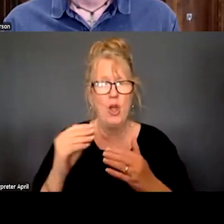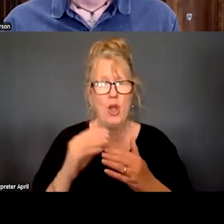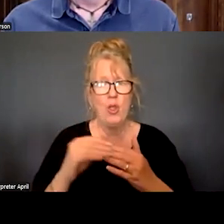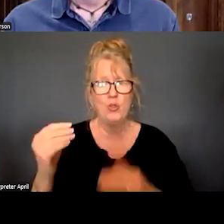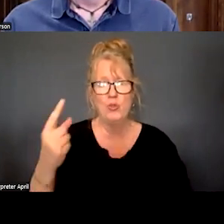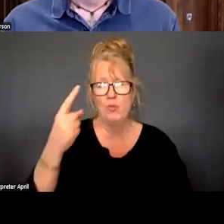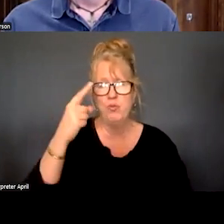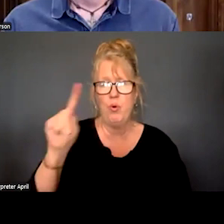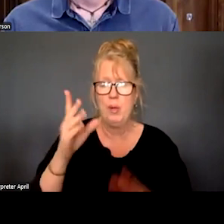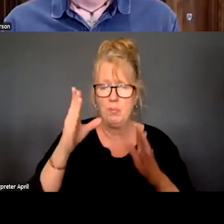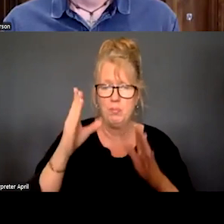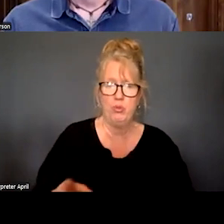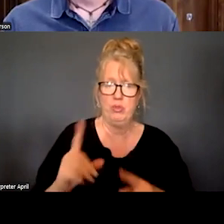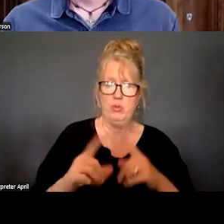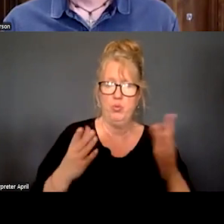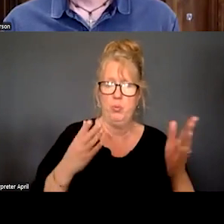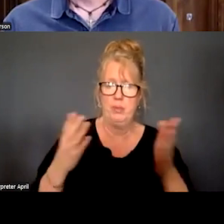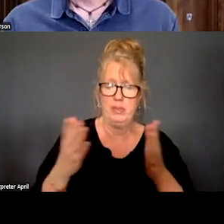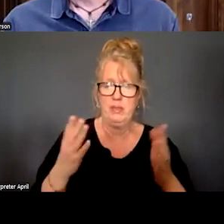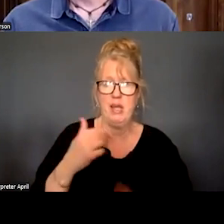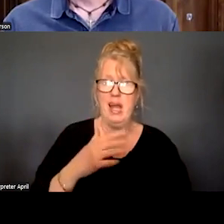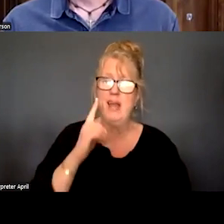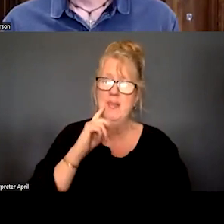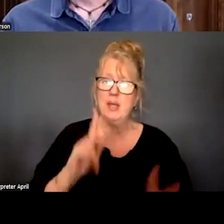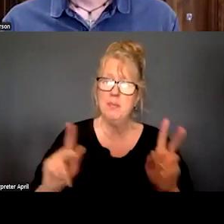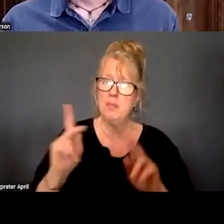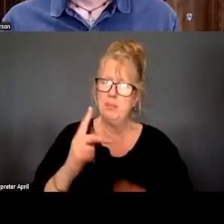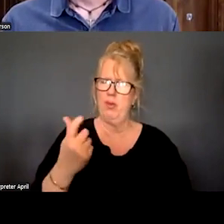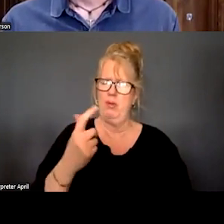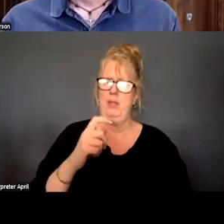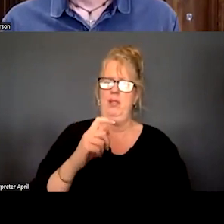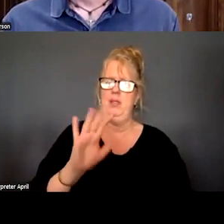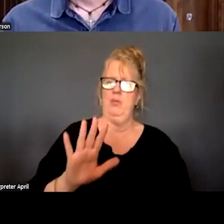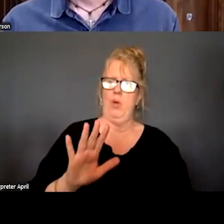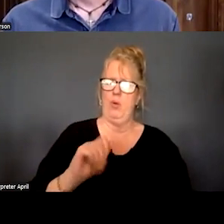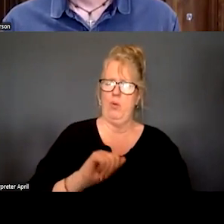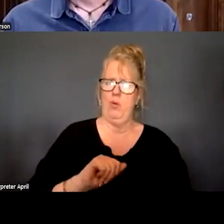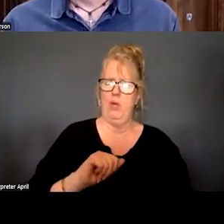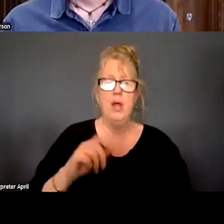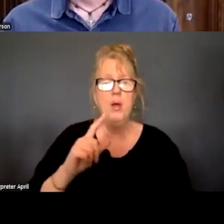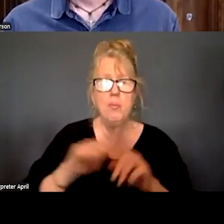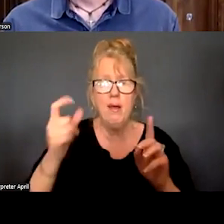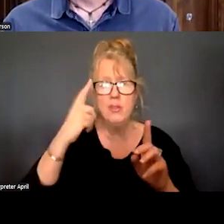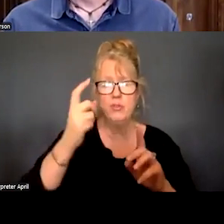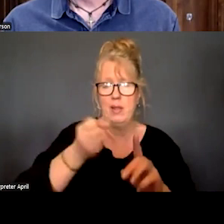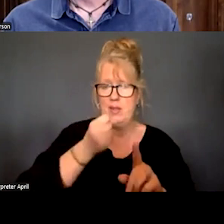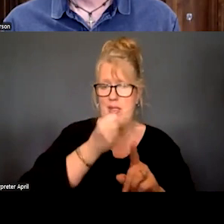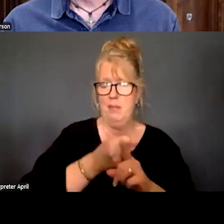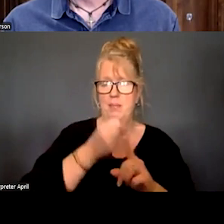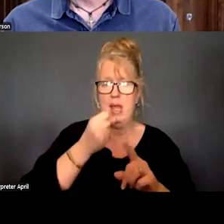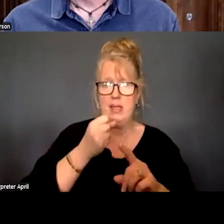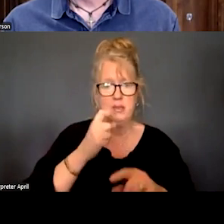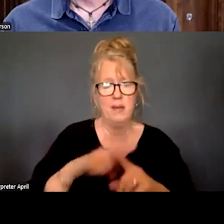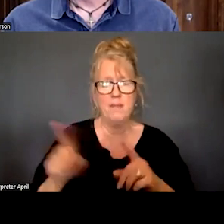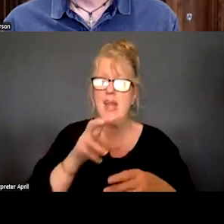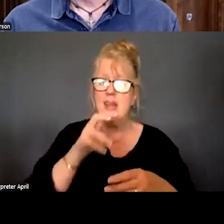for someone to be served in that. And I think people are a little bit taken aback by that. But the impact of these programs, it's an